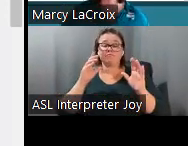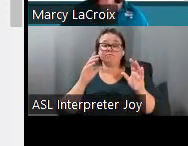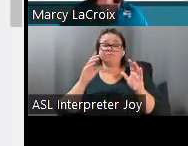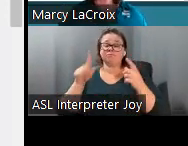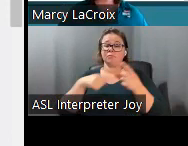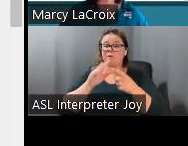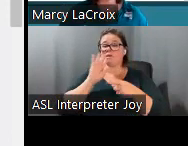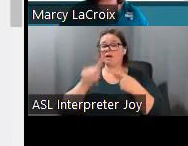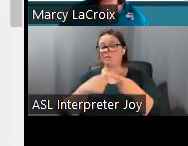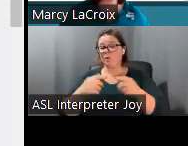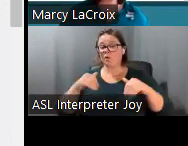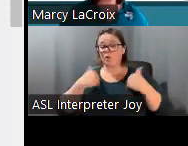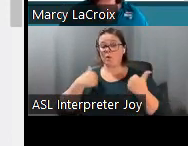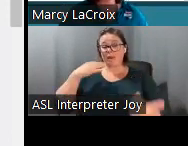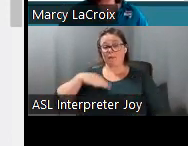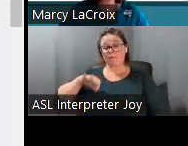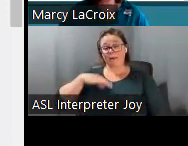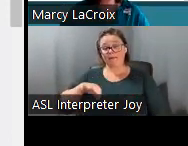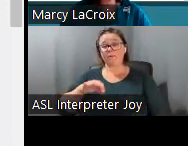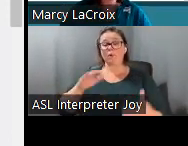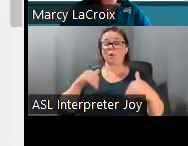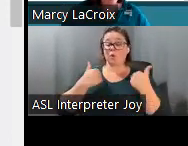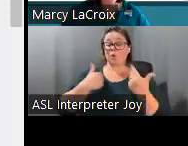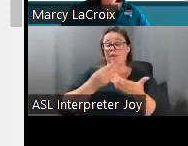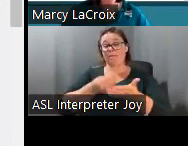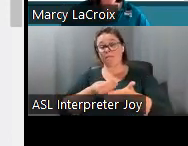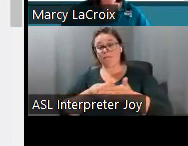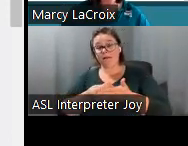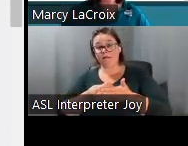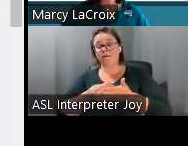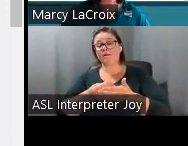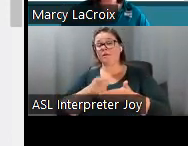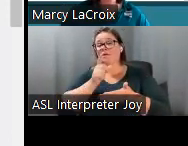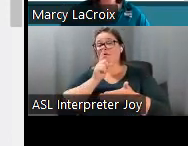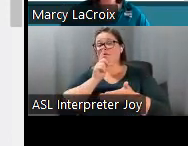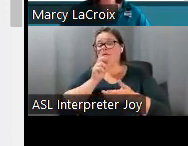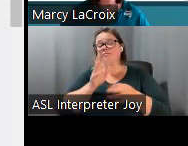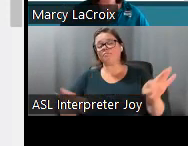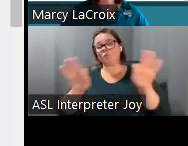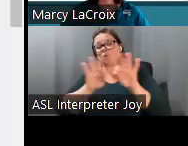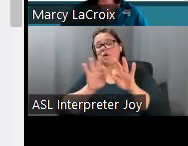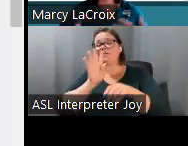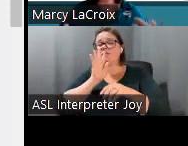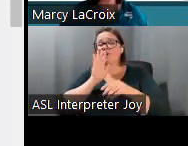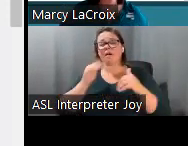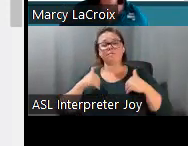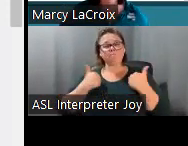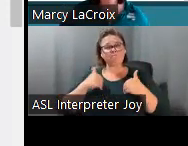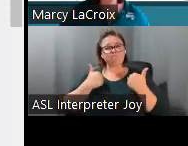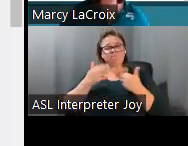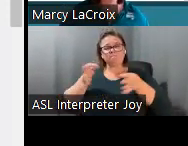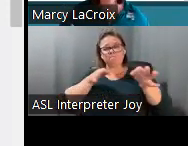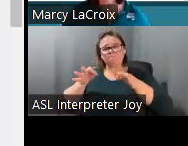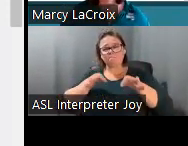youth and benefits, or youth and money, is talk early, plan early,